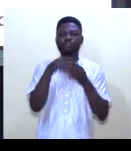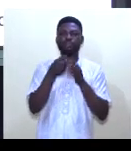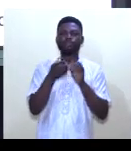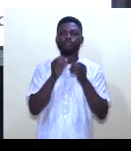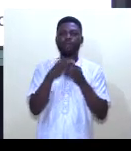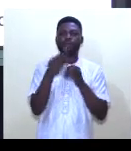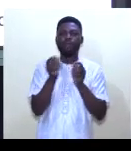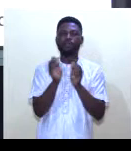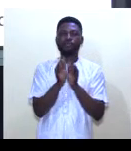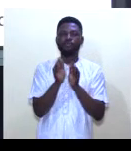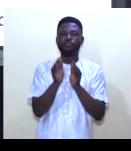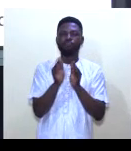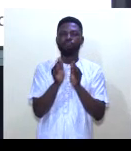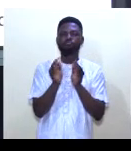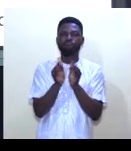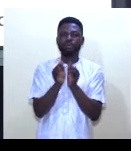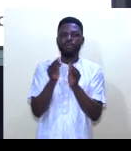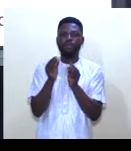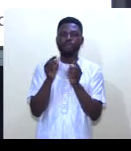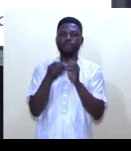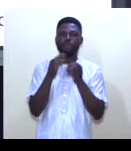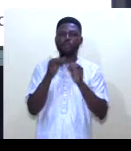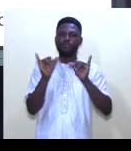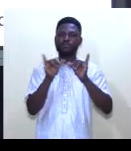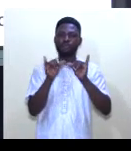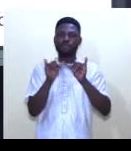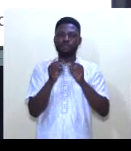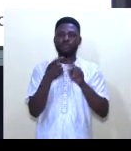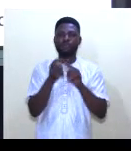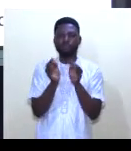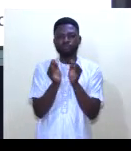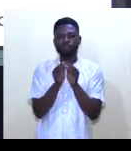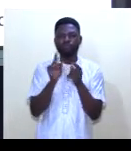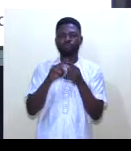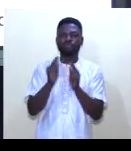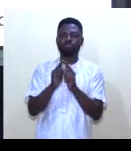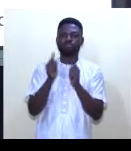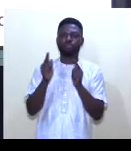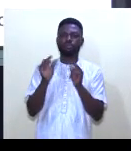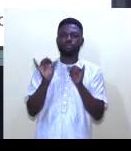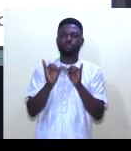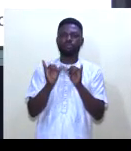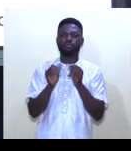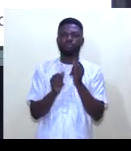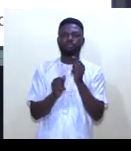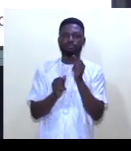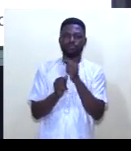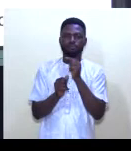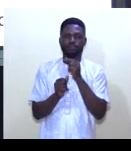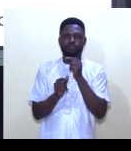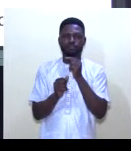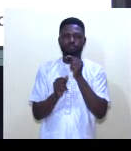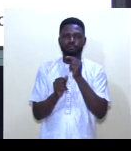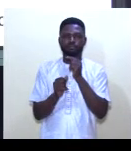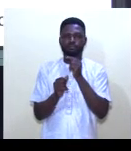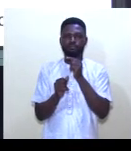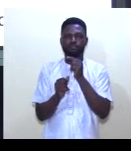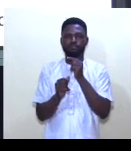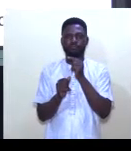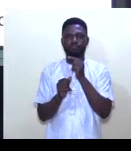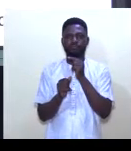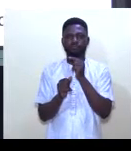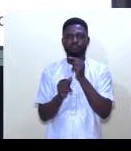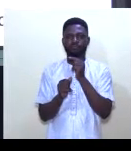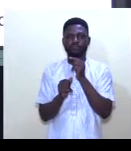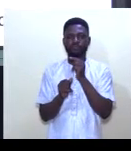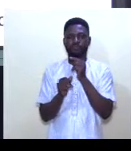order of number of sides, from the smallest number of sides to the largest number of sides. Heptagon,